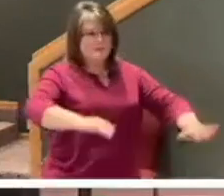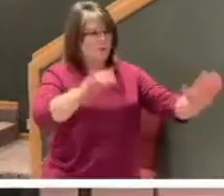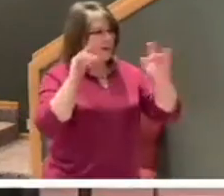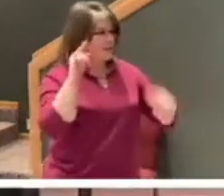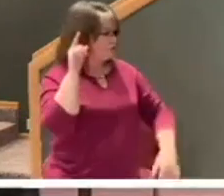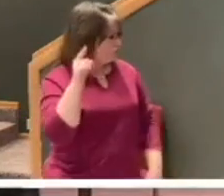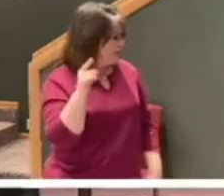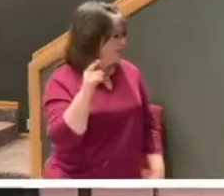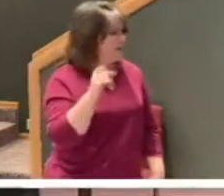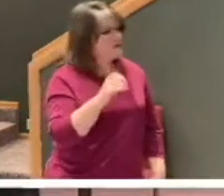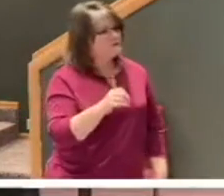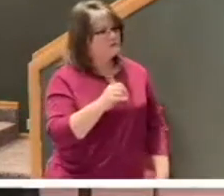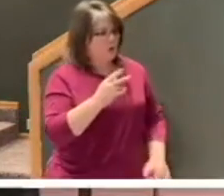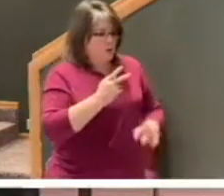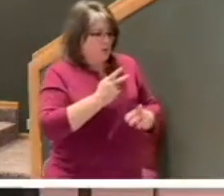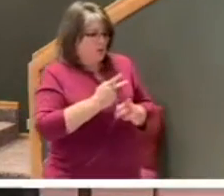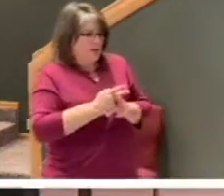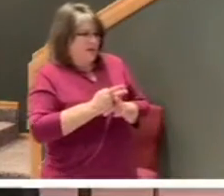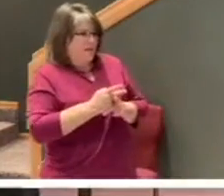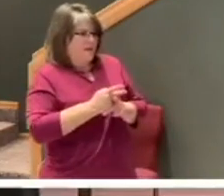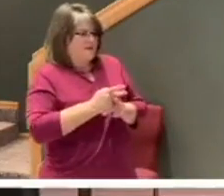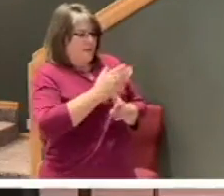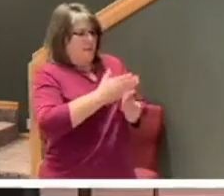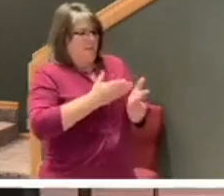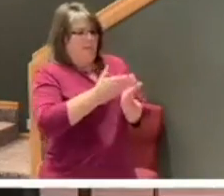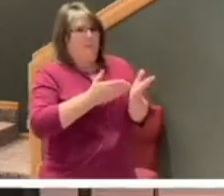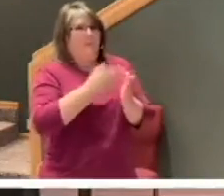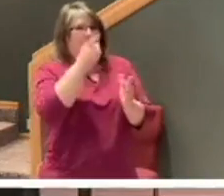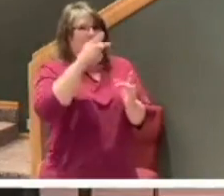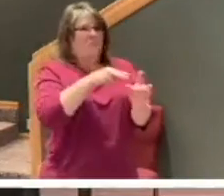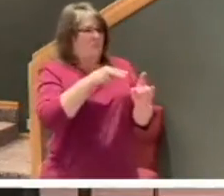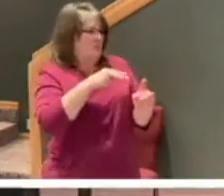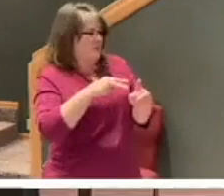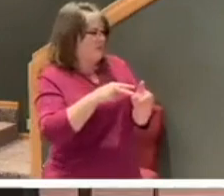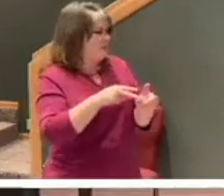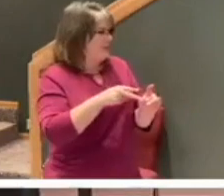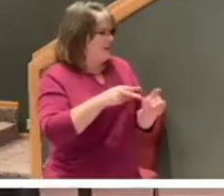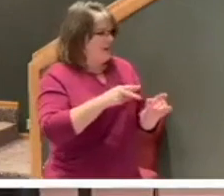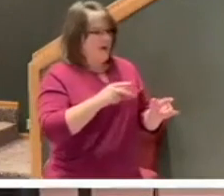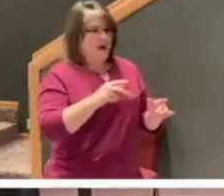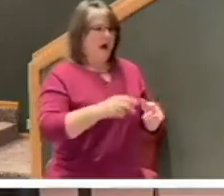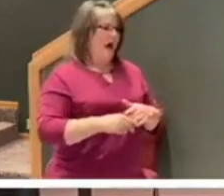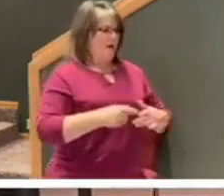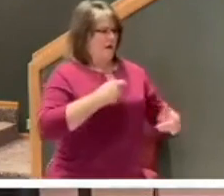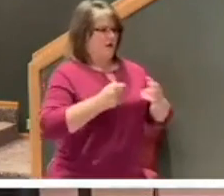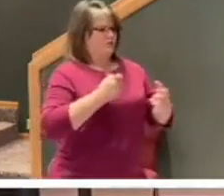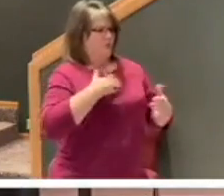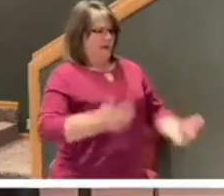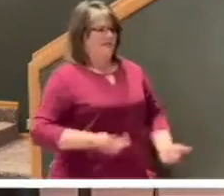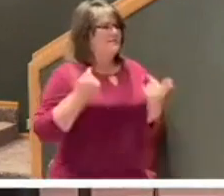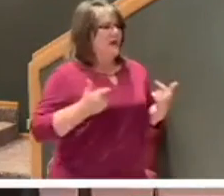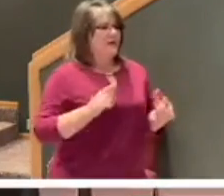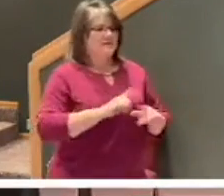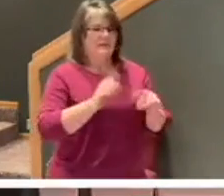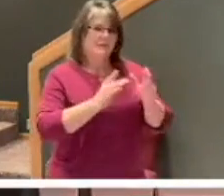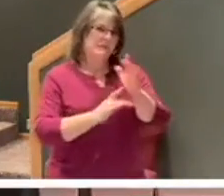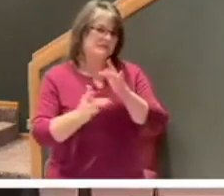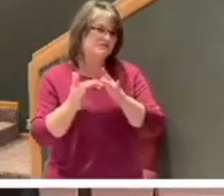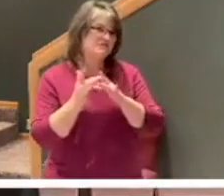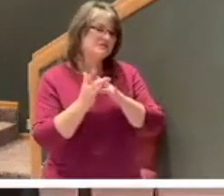him. And so you keep this sectioned off view. You're firmly in control of your own life. But